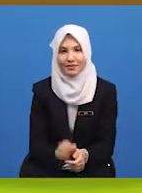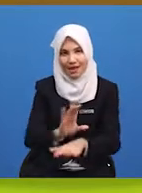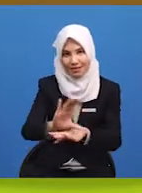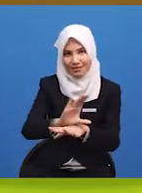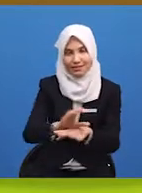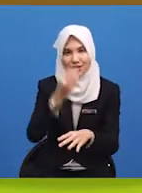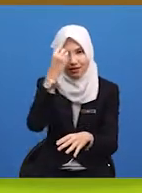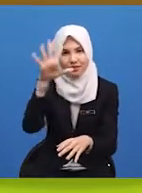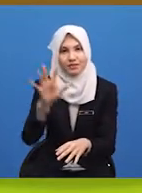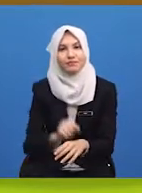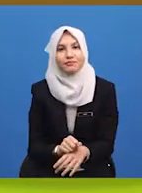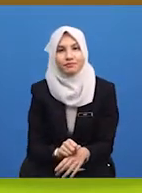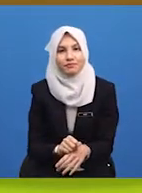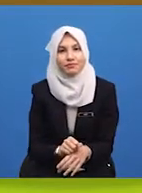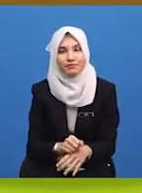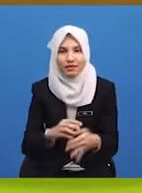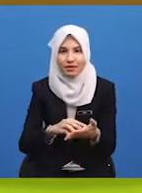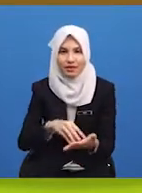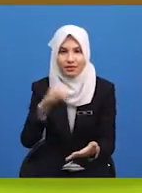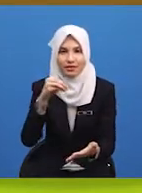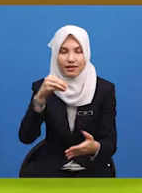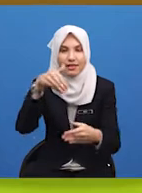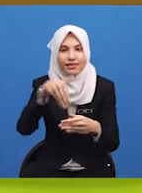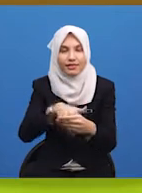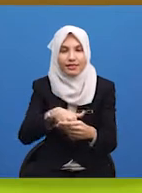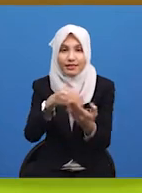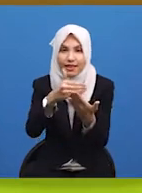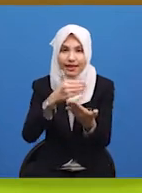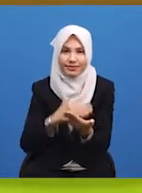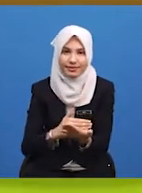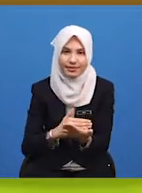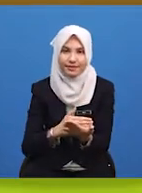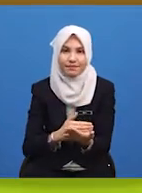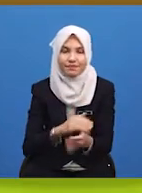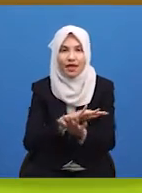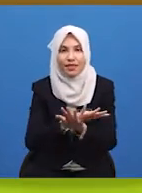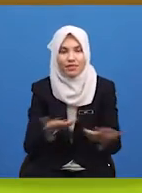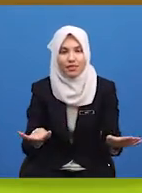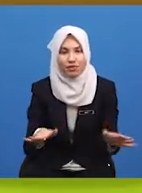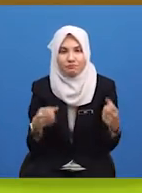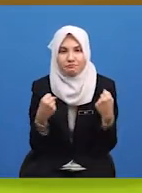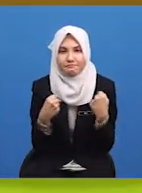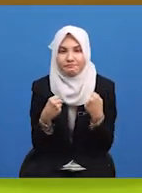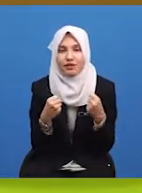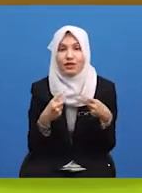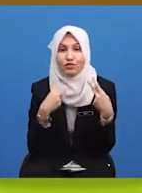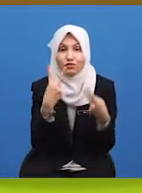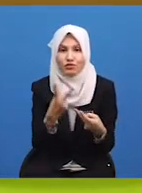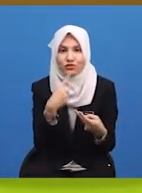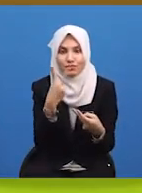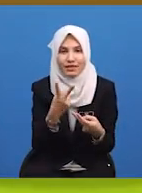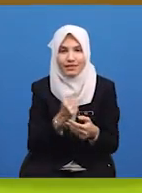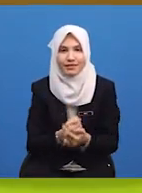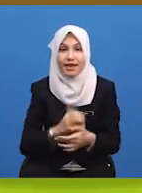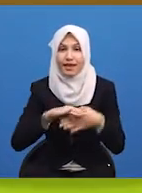all the information that you've learned in this lesson. Don't be afraid to speak in